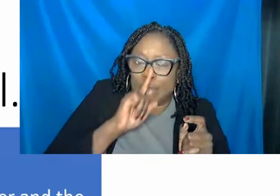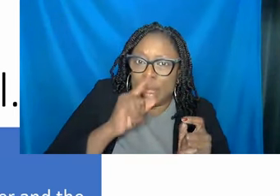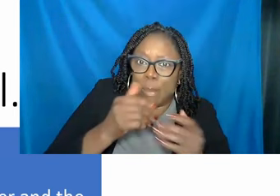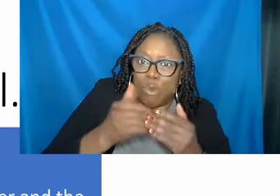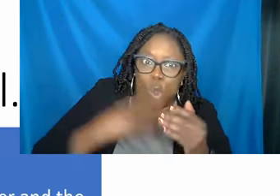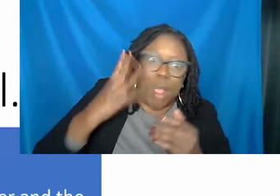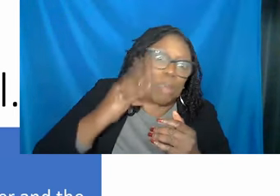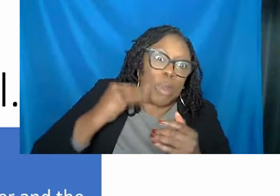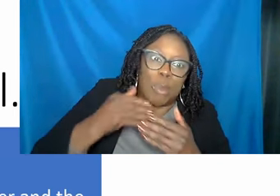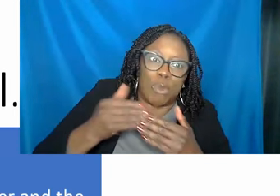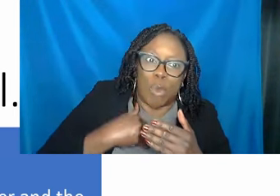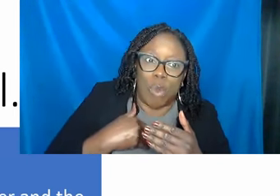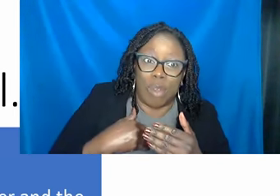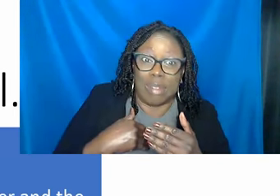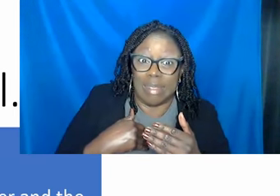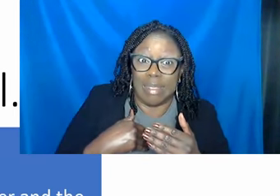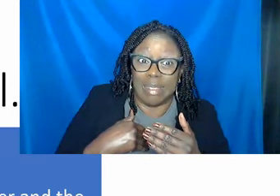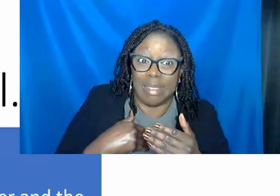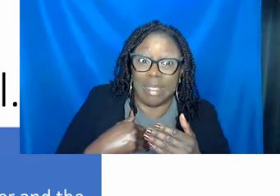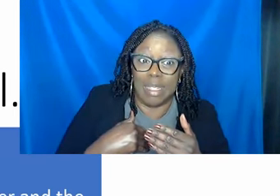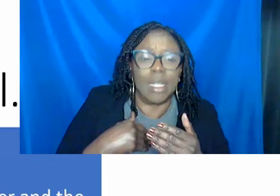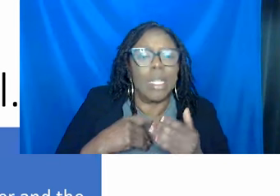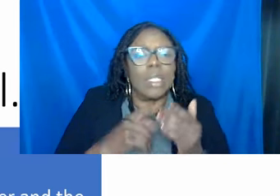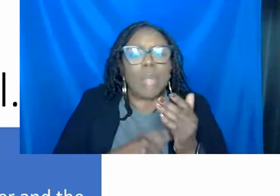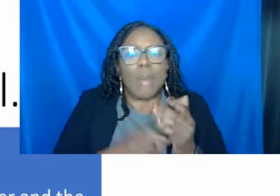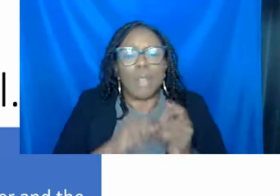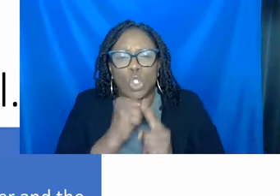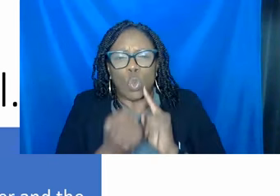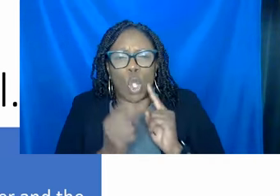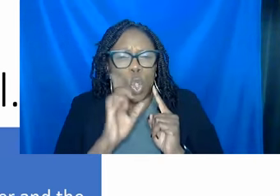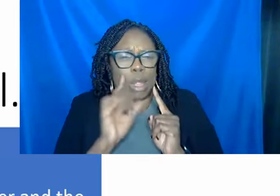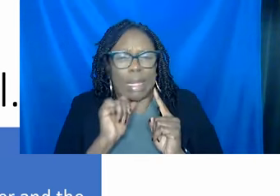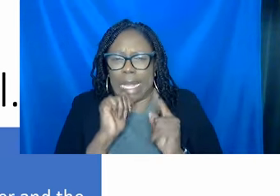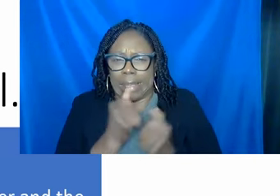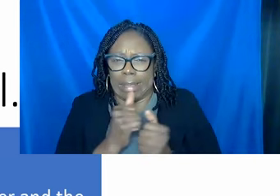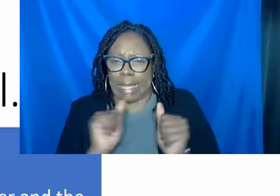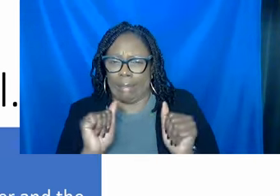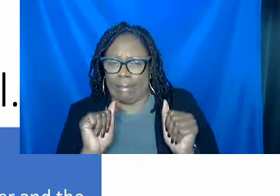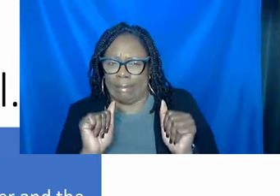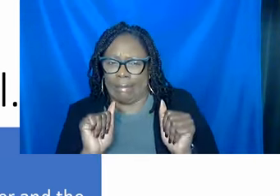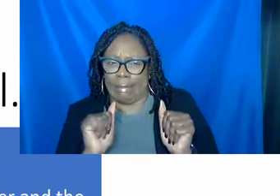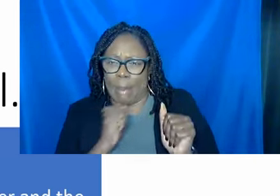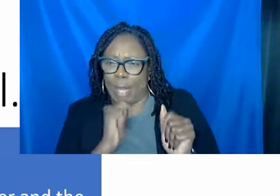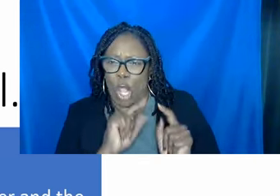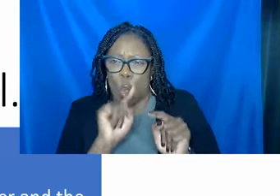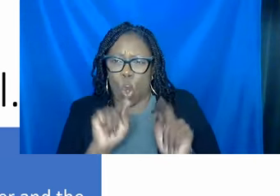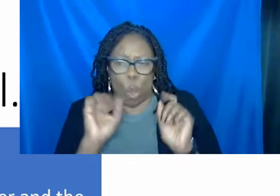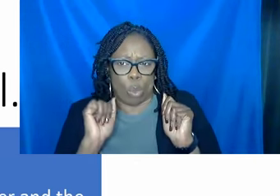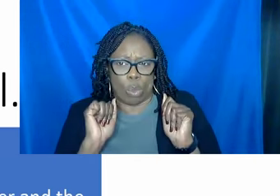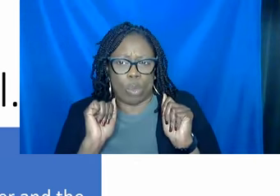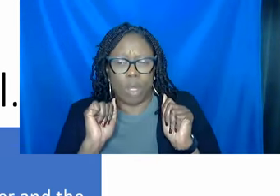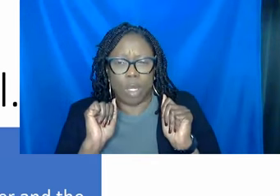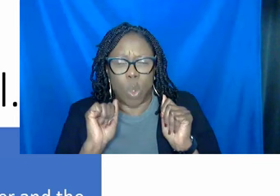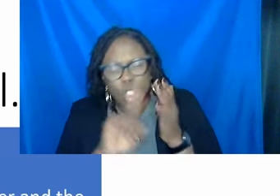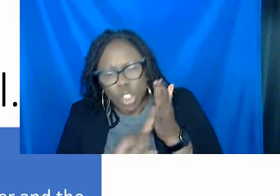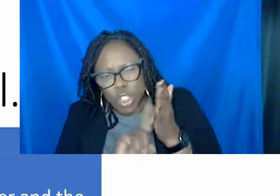as well that if a situation appears to be unsafe, right, likely they're not going to go there or, you know, we're going to check